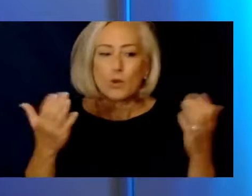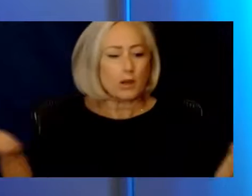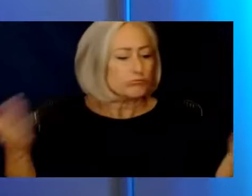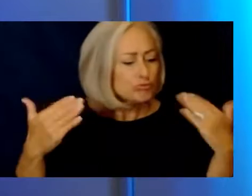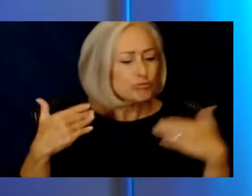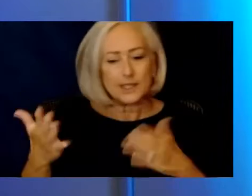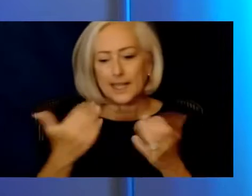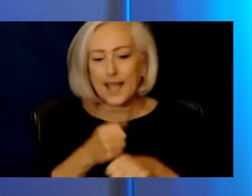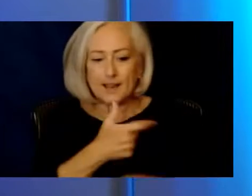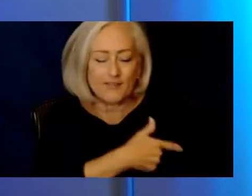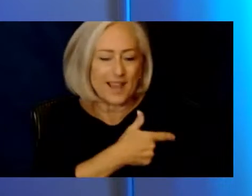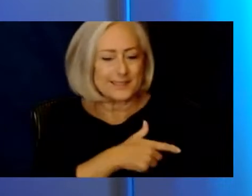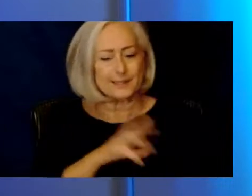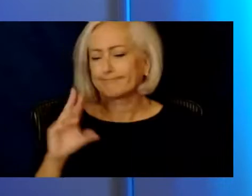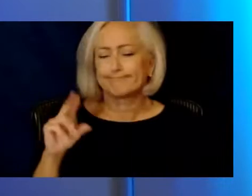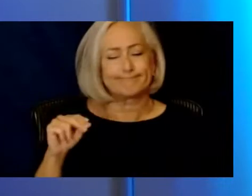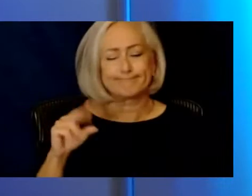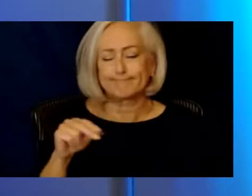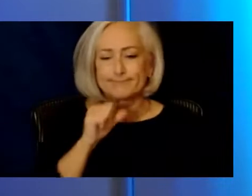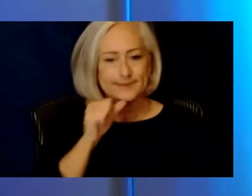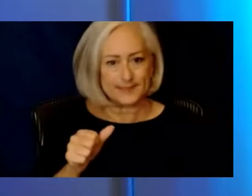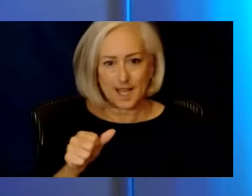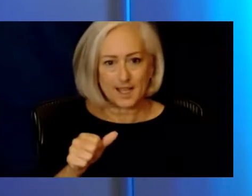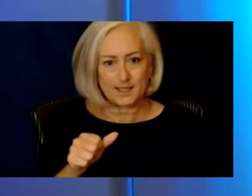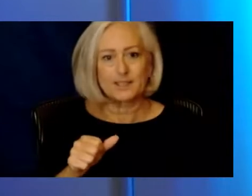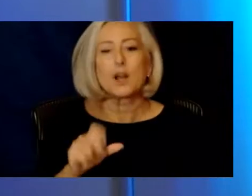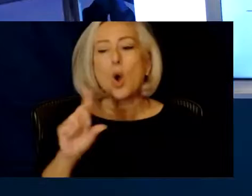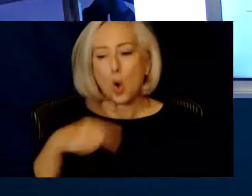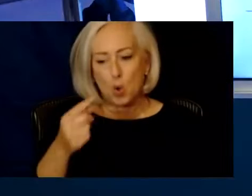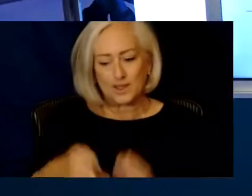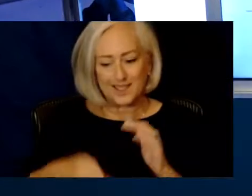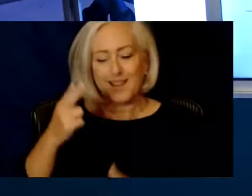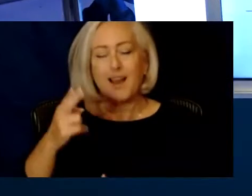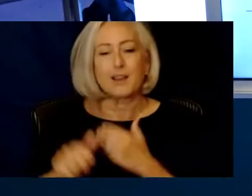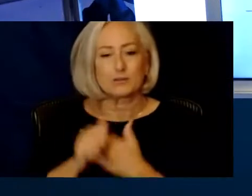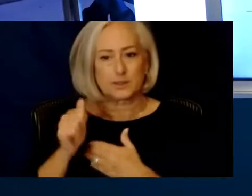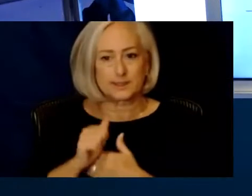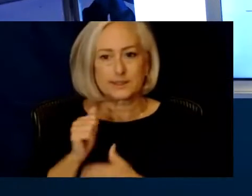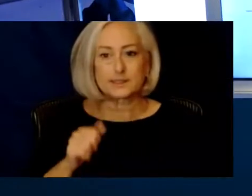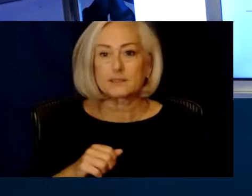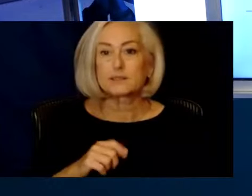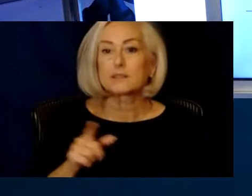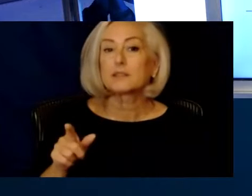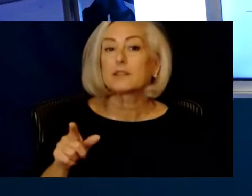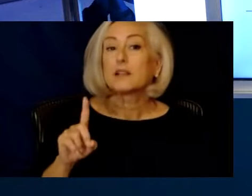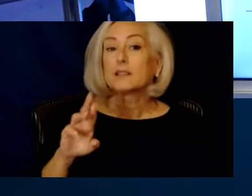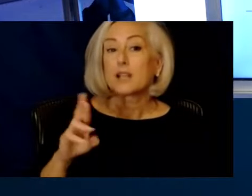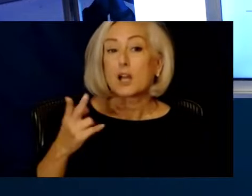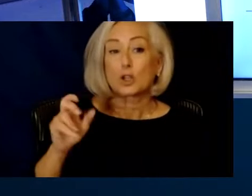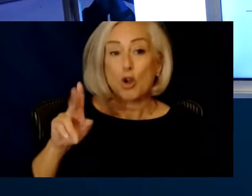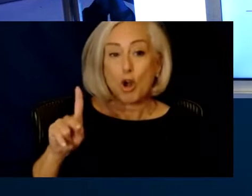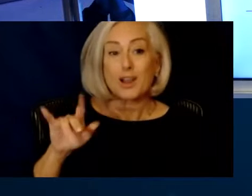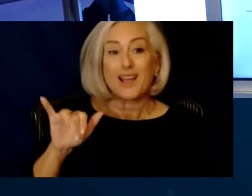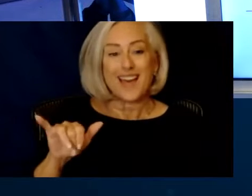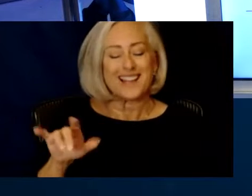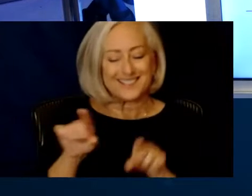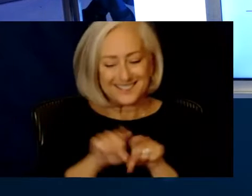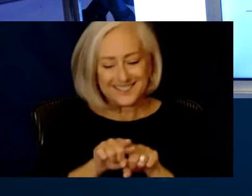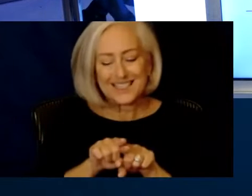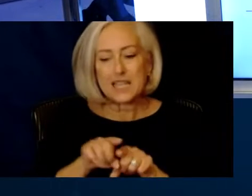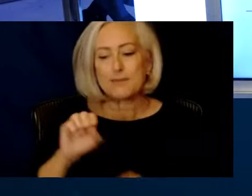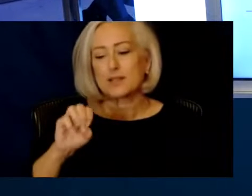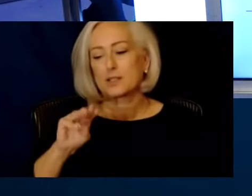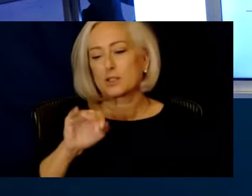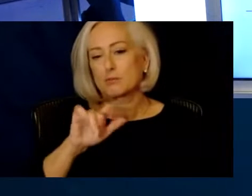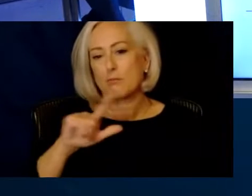would otherwise be at high risk. And Hawkeye, you and I were talking to Harley the other day. This is in the family of the smallpox virus, so